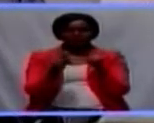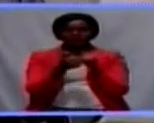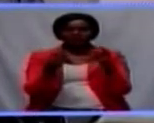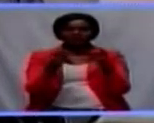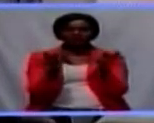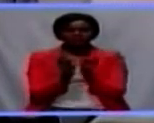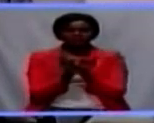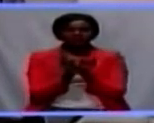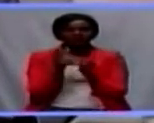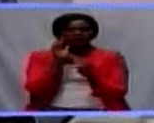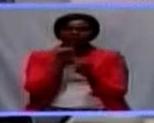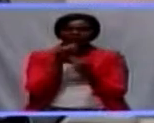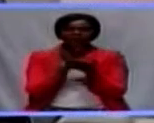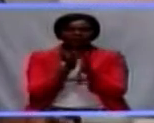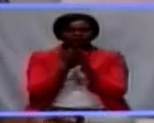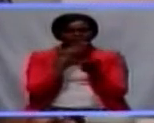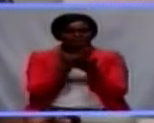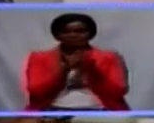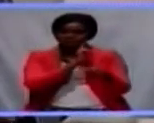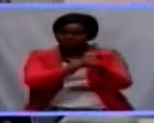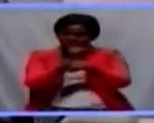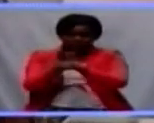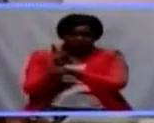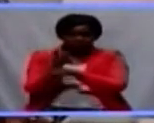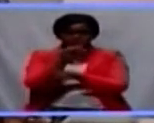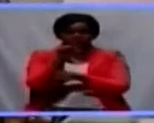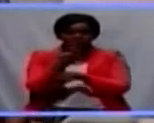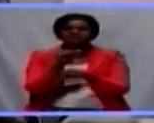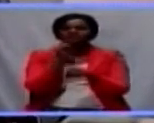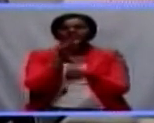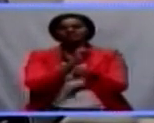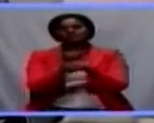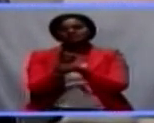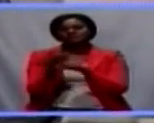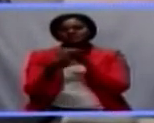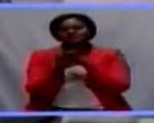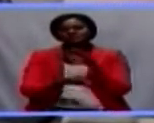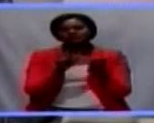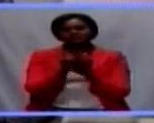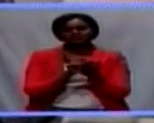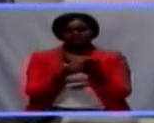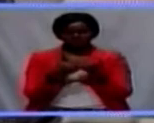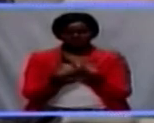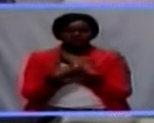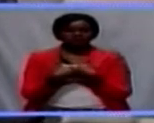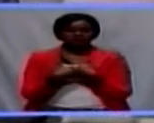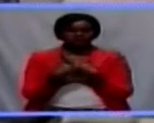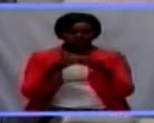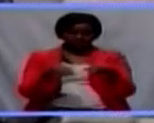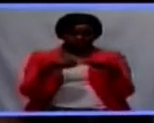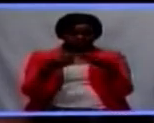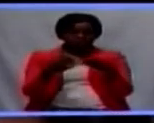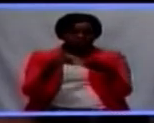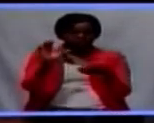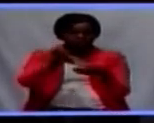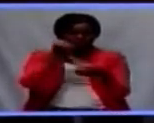not be pleasant. Are you threatening them? It's not a threat. Under the law, there is provision for seizure of